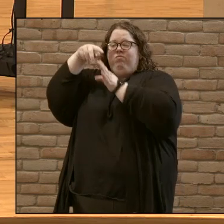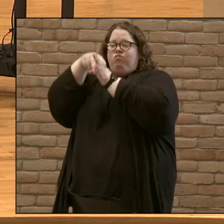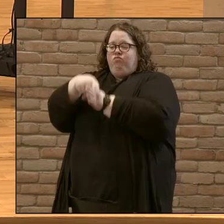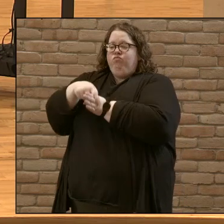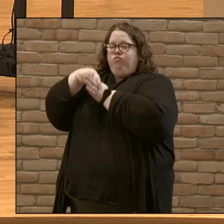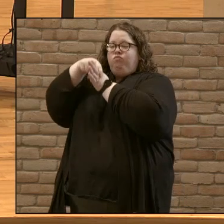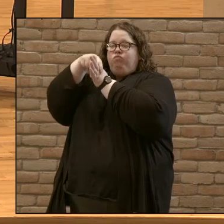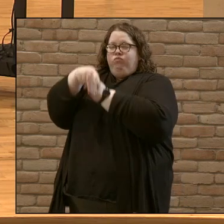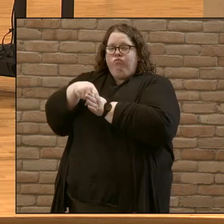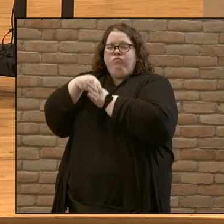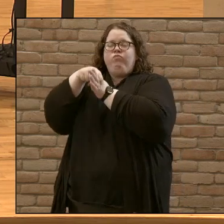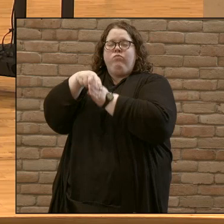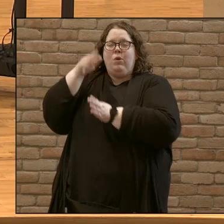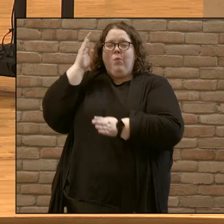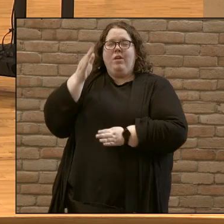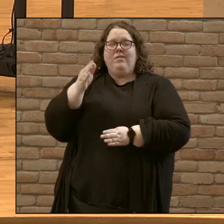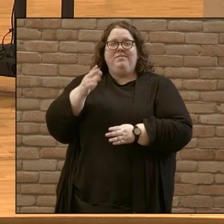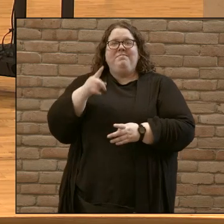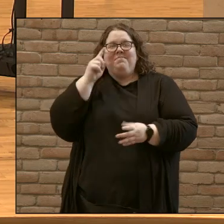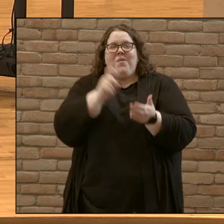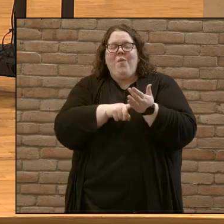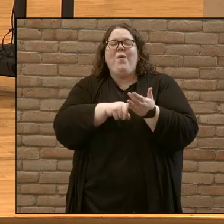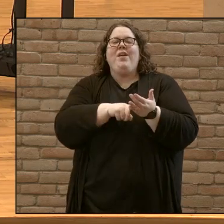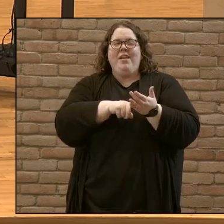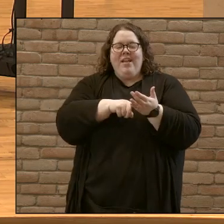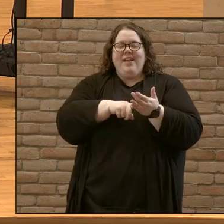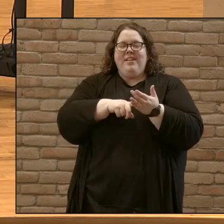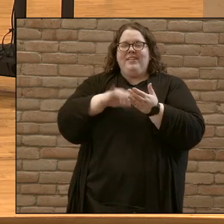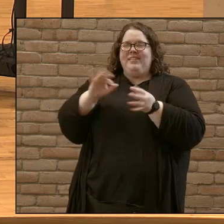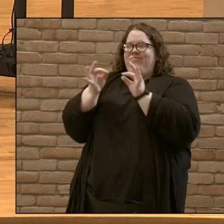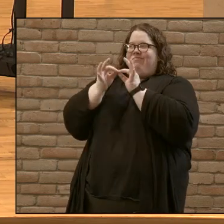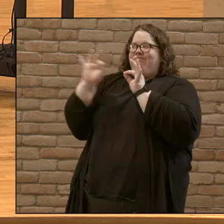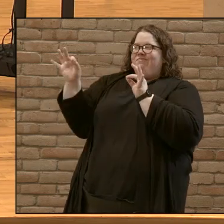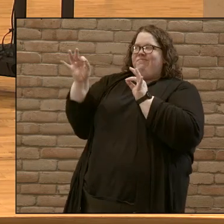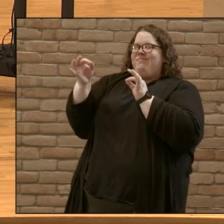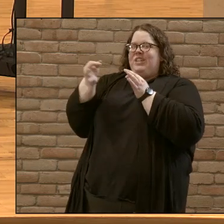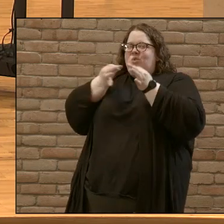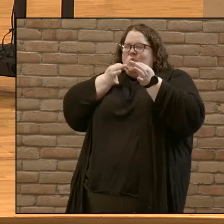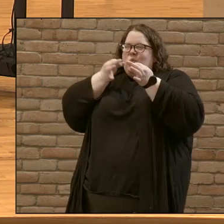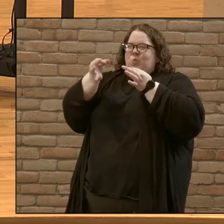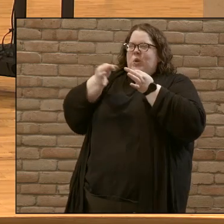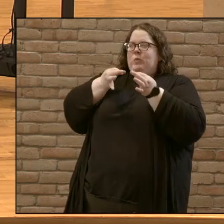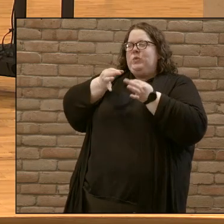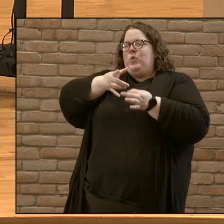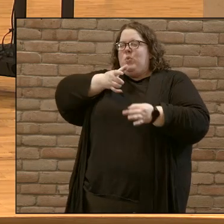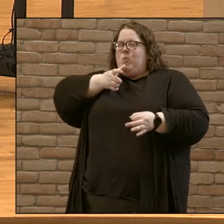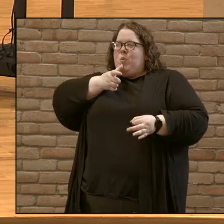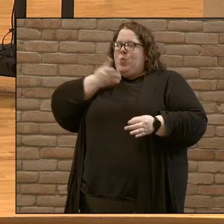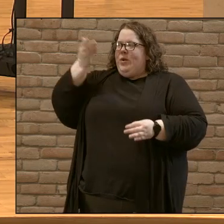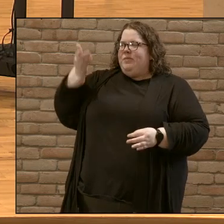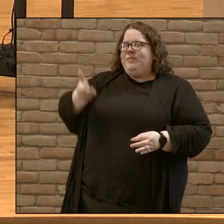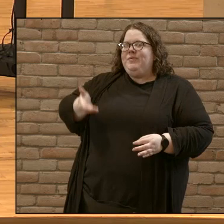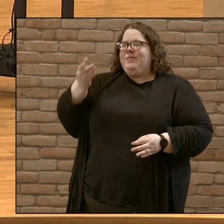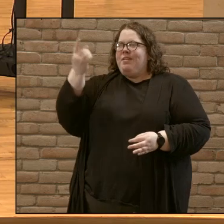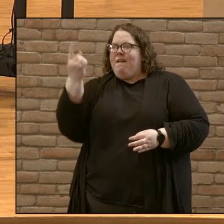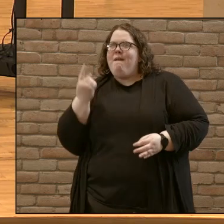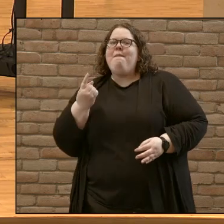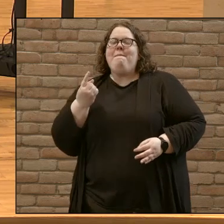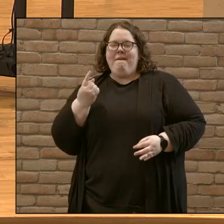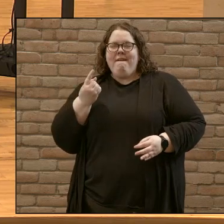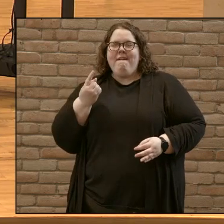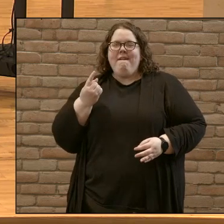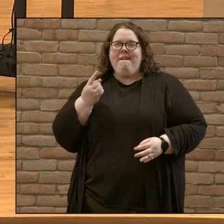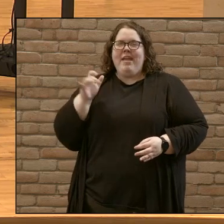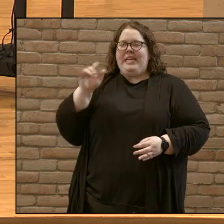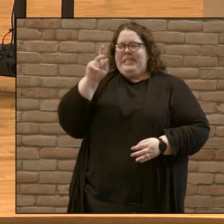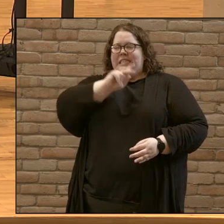donkey." Notice the text. Notice just the description of who this is coming as a